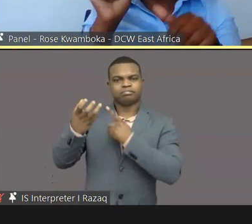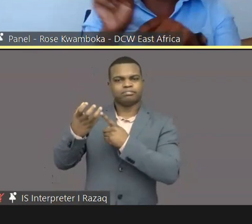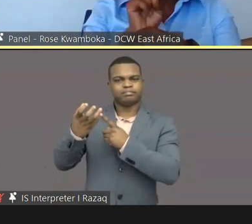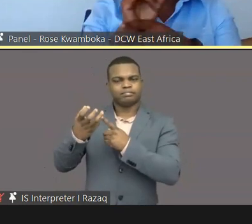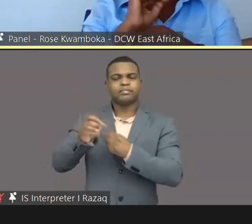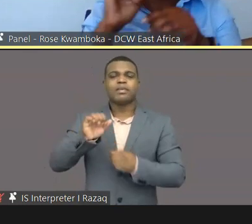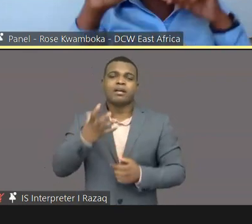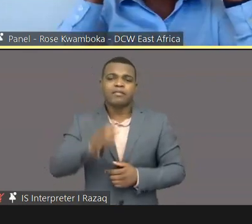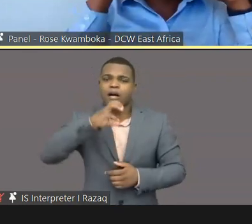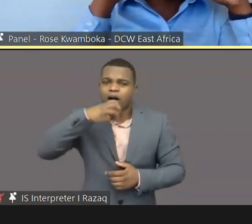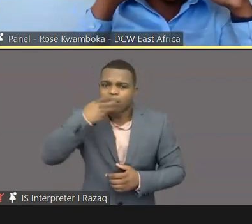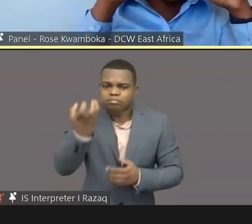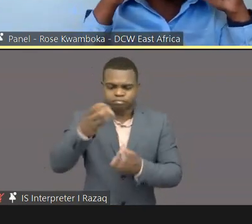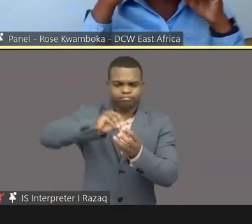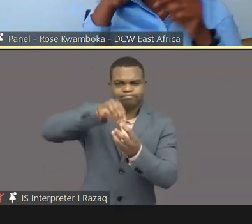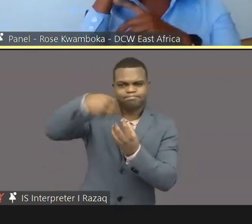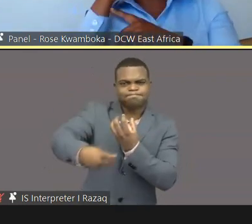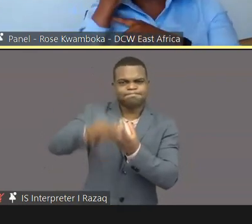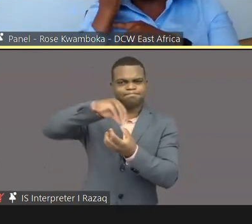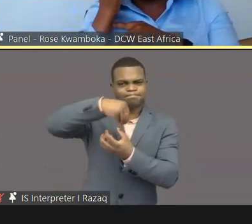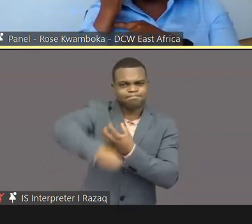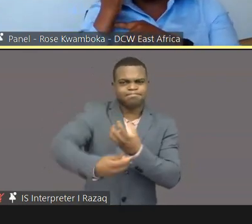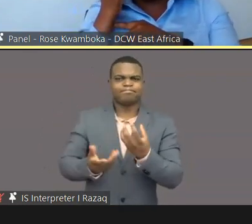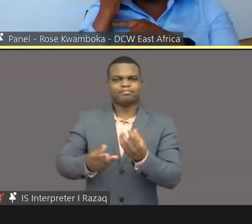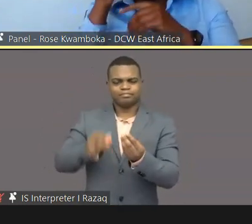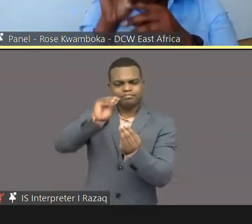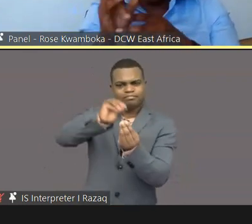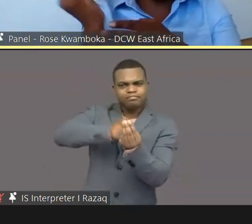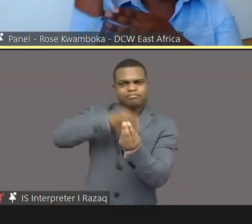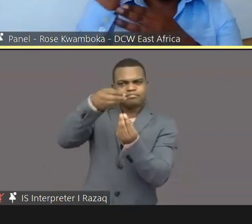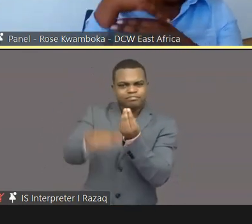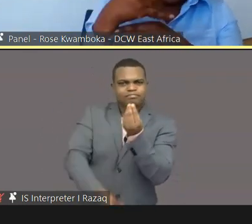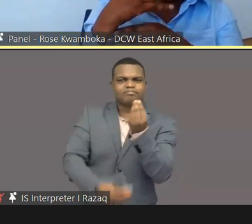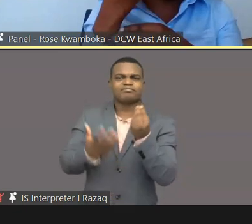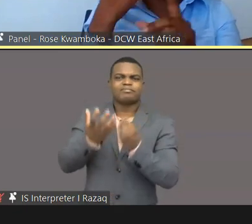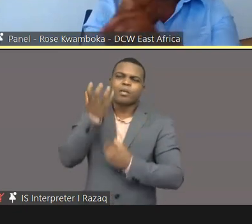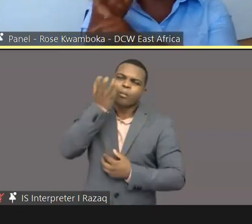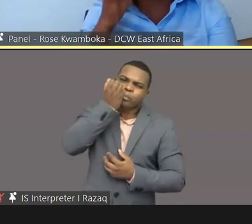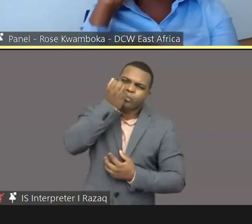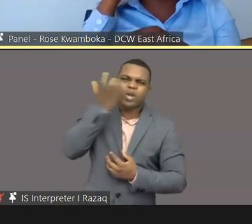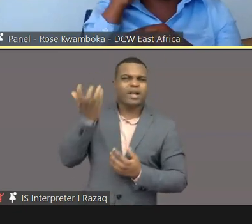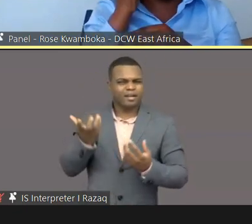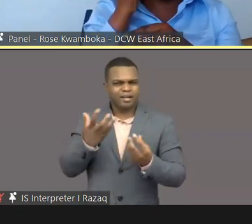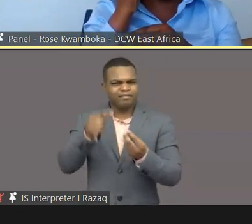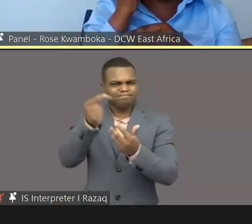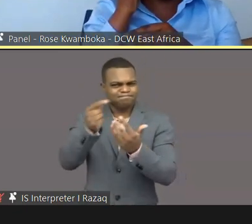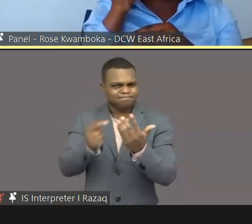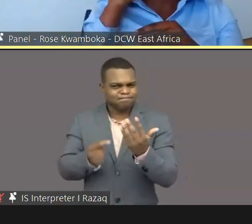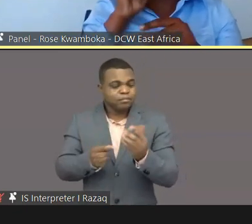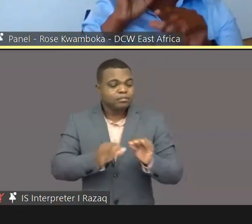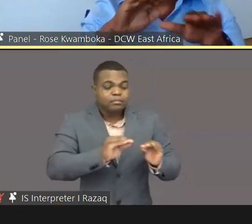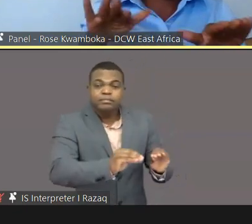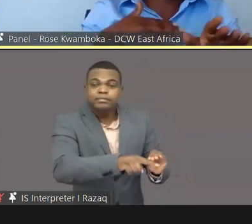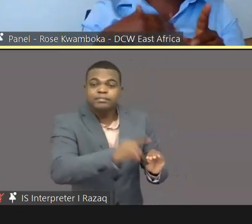Another visual material you can use are pictures of the fruits or drawings of the different types of